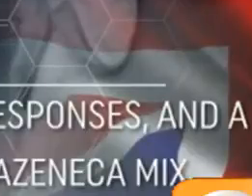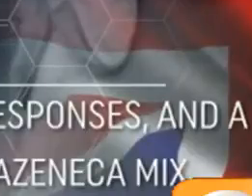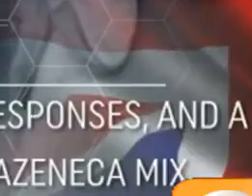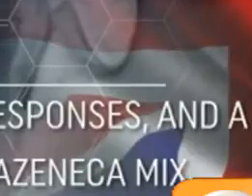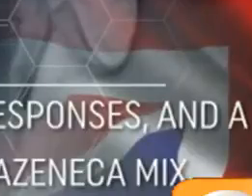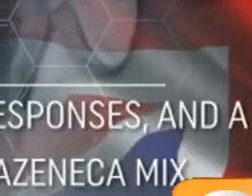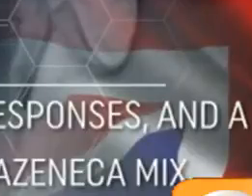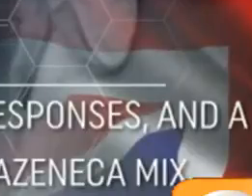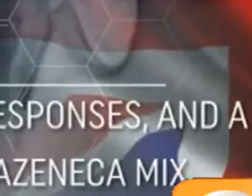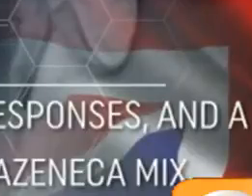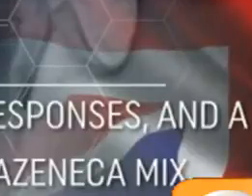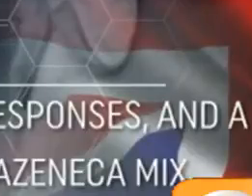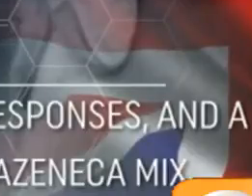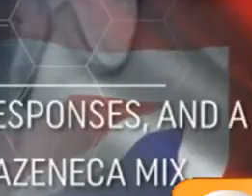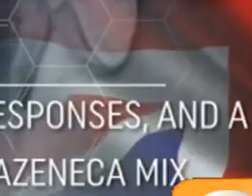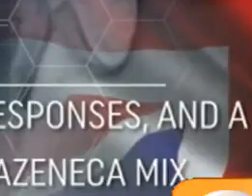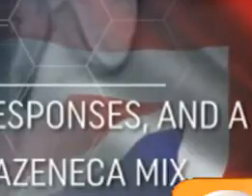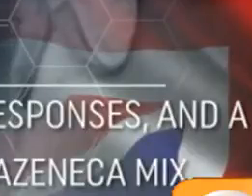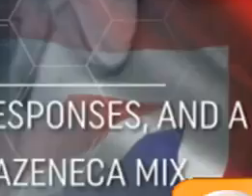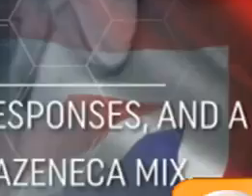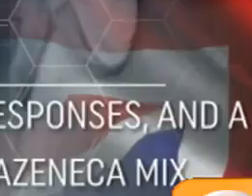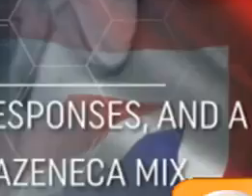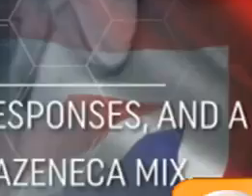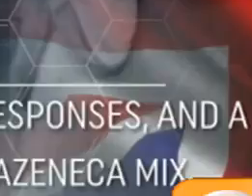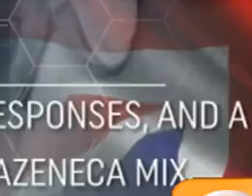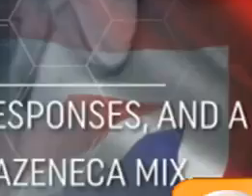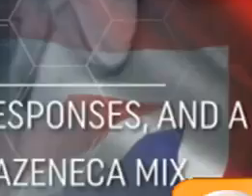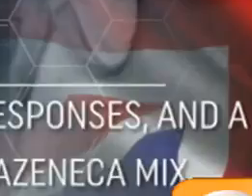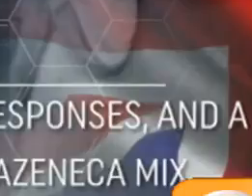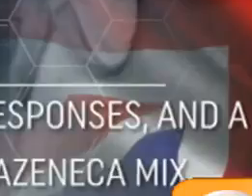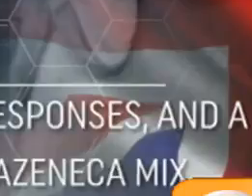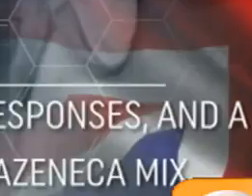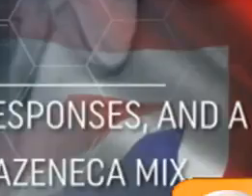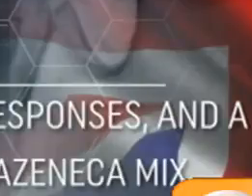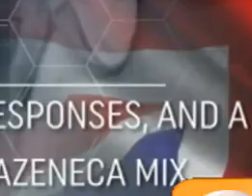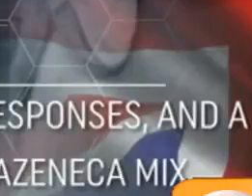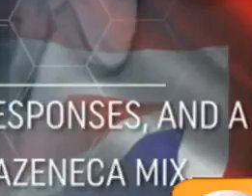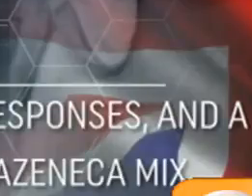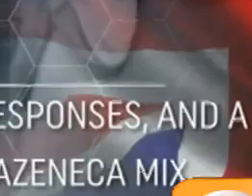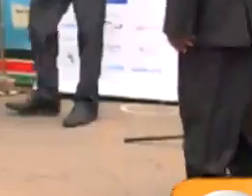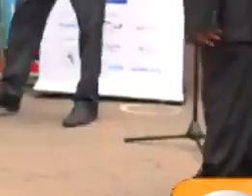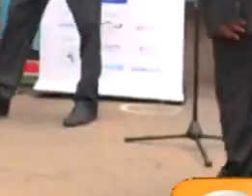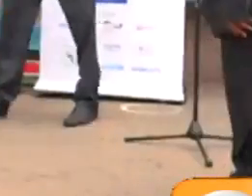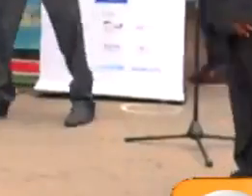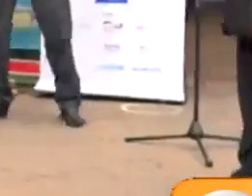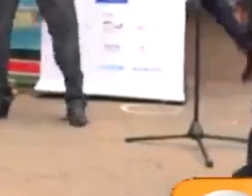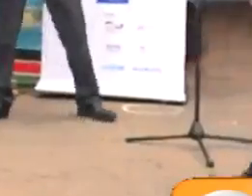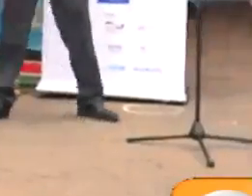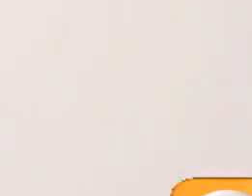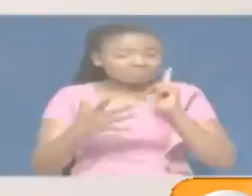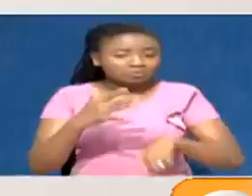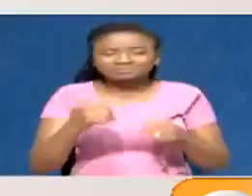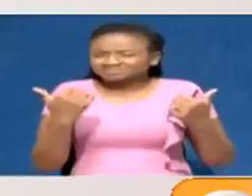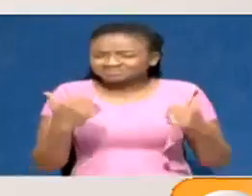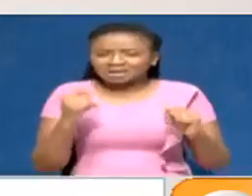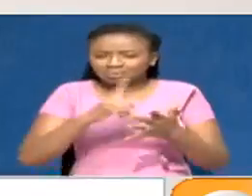than a mix of Pfizer jab followed by an AstraZeneca shot. The World Health Organization is, however, yet to clear the mix-and-match